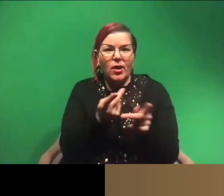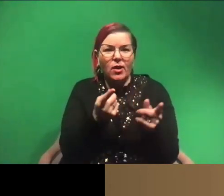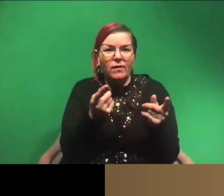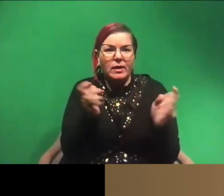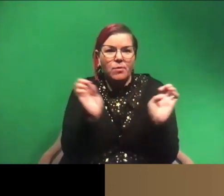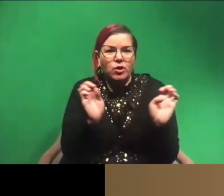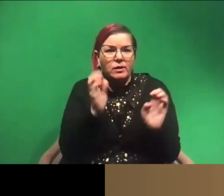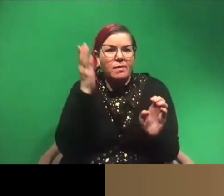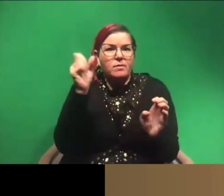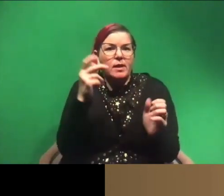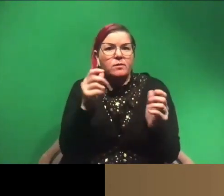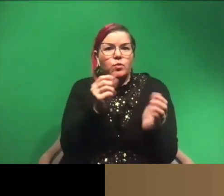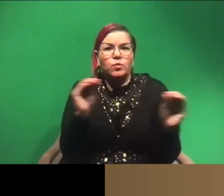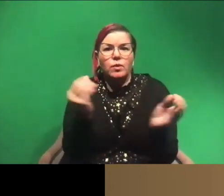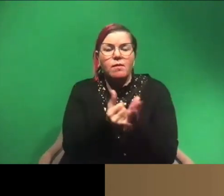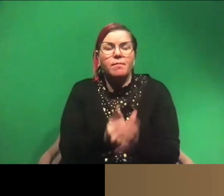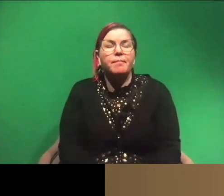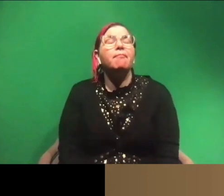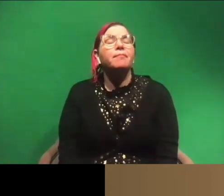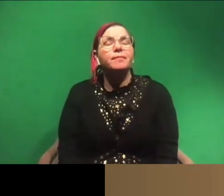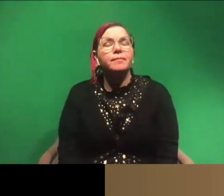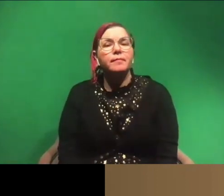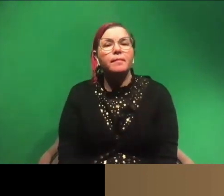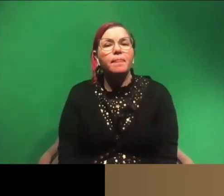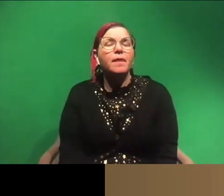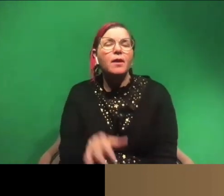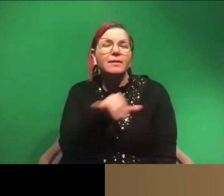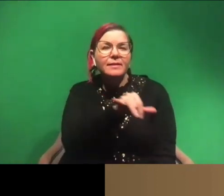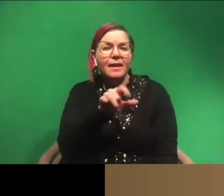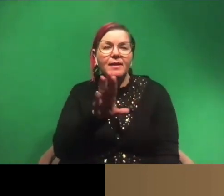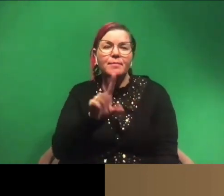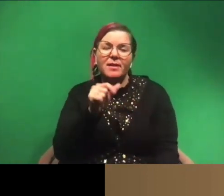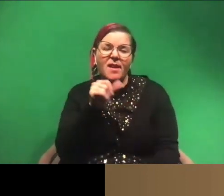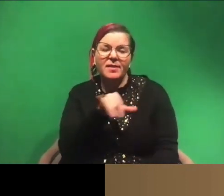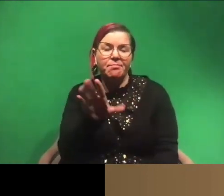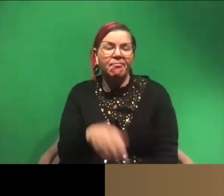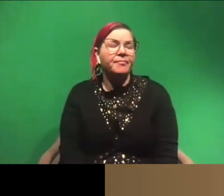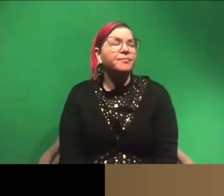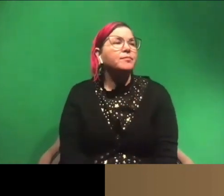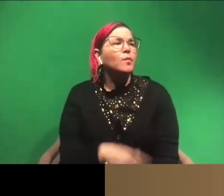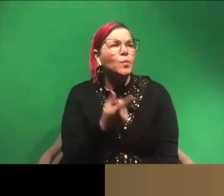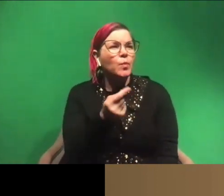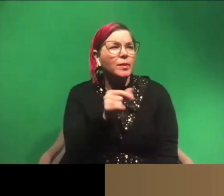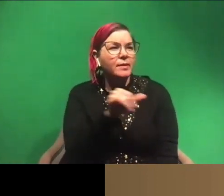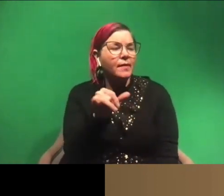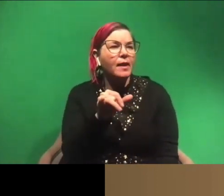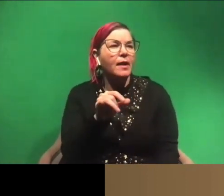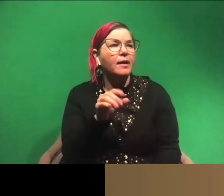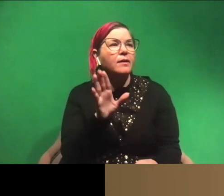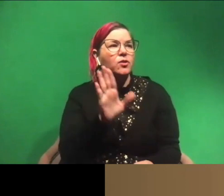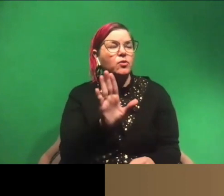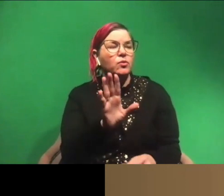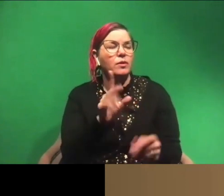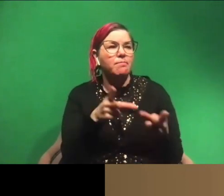emergency. Cool. So it's similar, but not the same. Totally. Yeah. What's it like being in the position that you're in